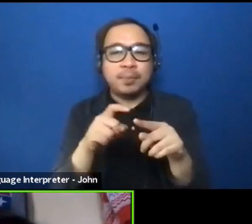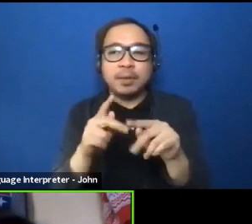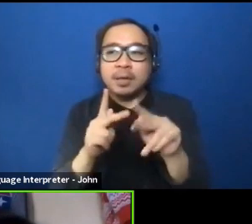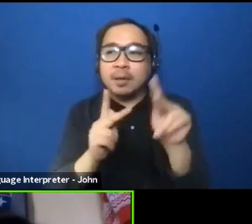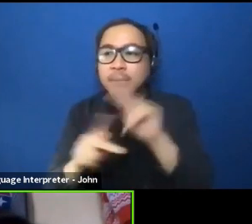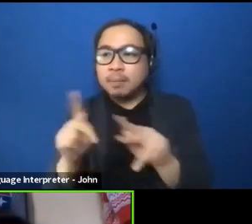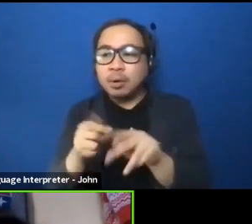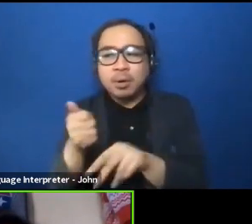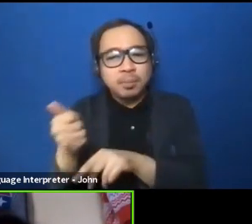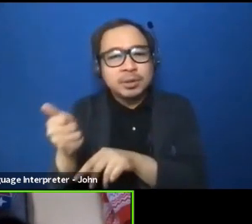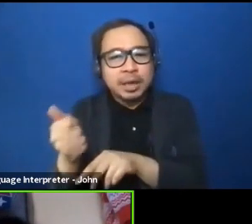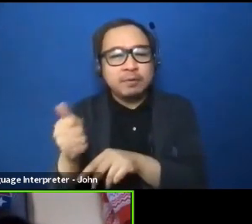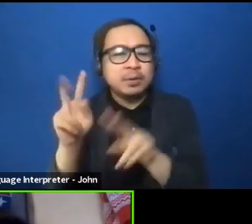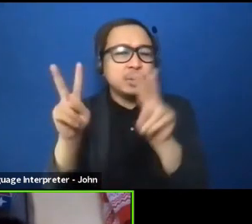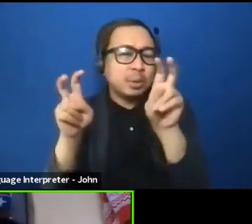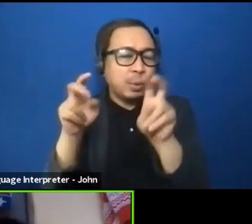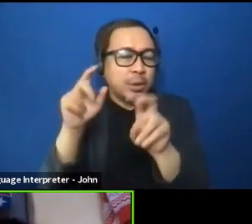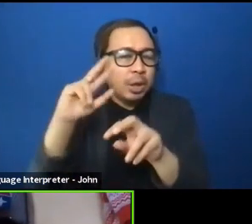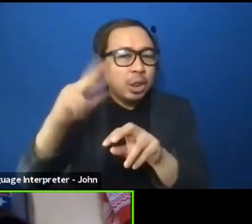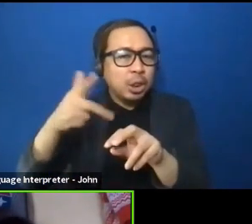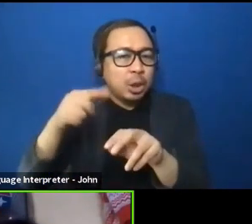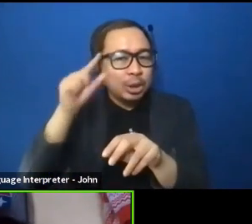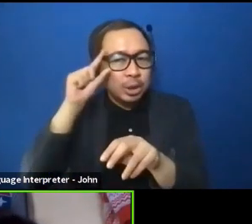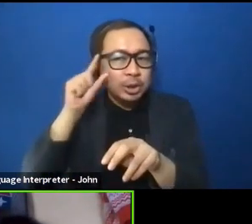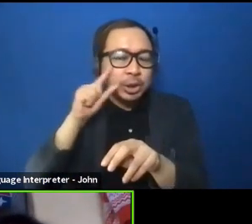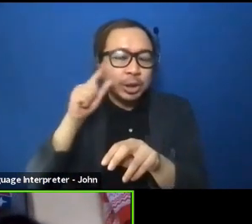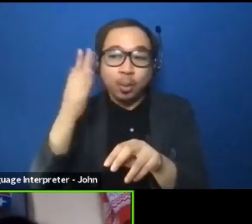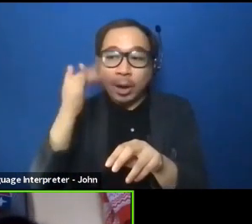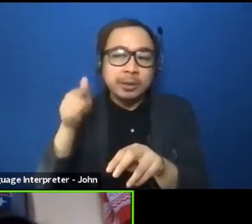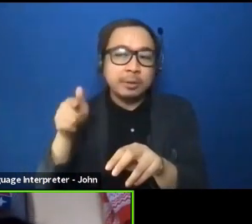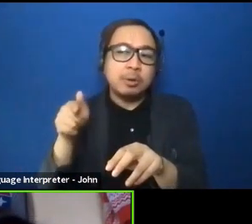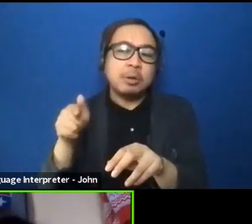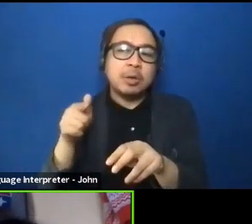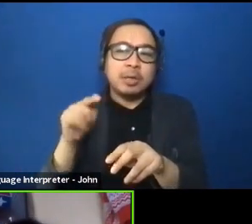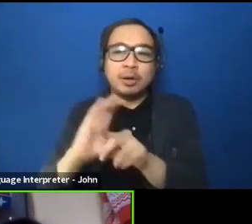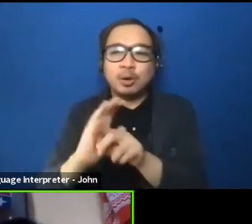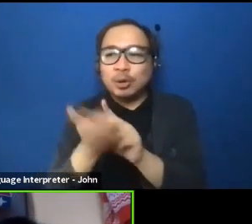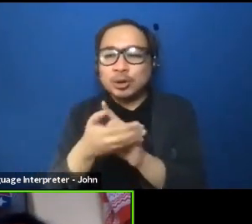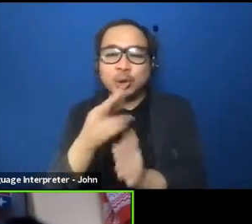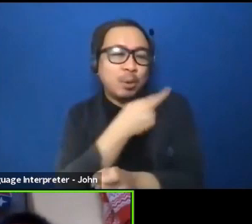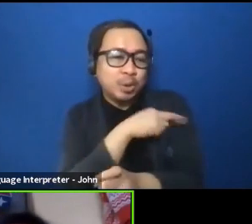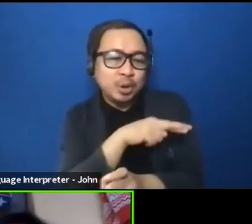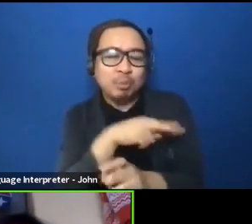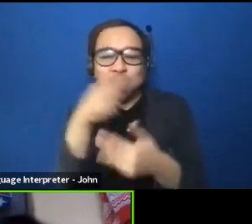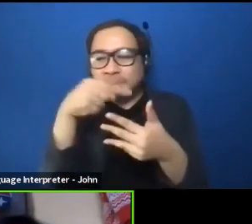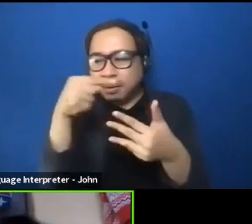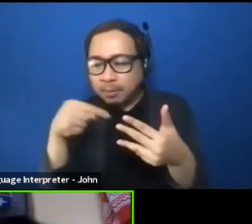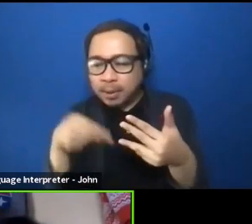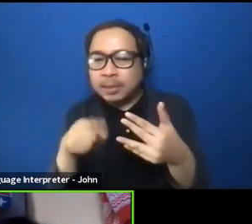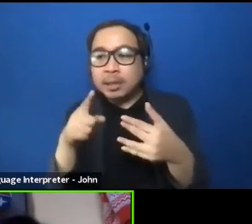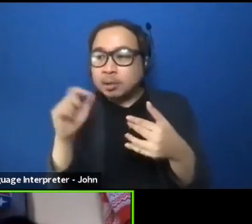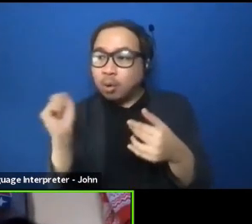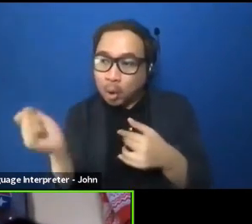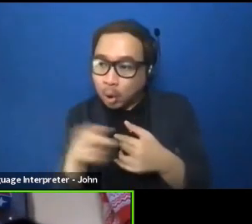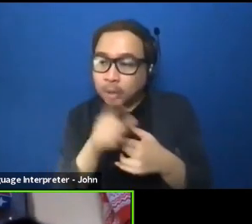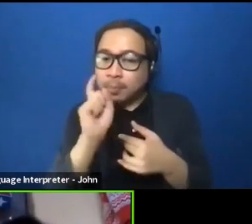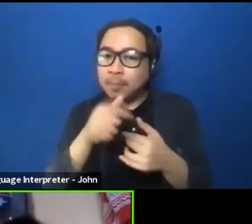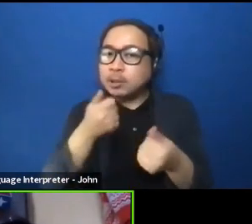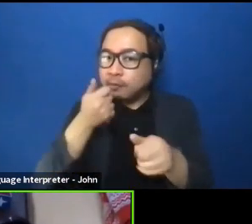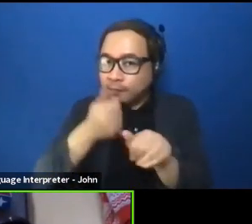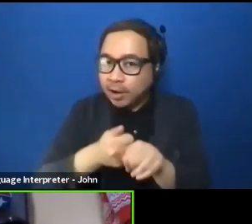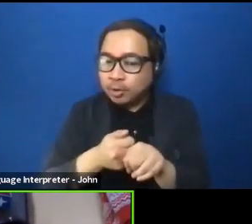third gender, who say that, okay, this is our religious and cultural blah blah blah, and then everyone has to conform to this notion, otherwise